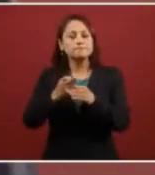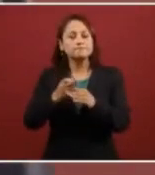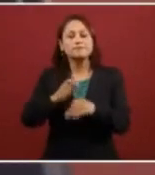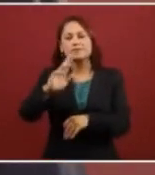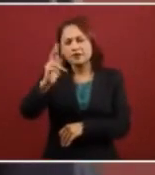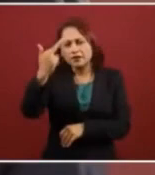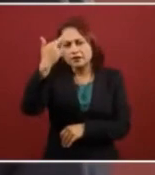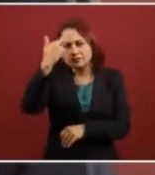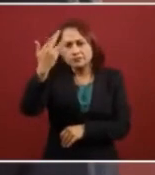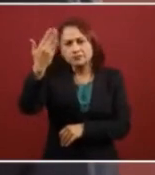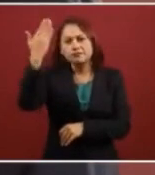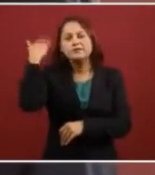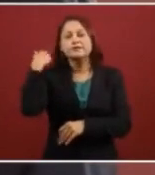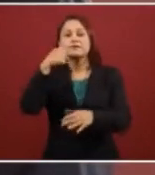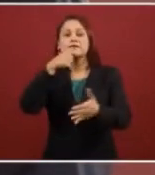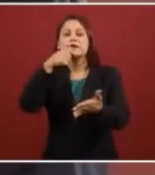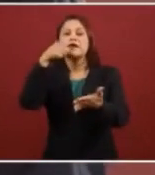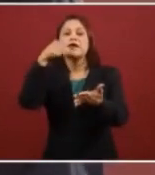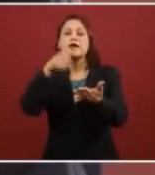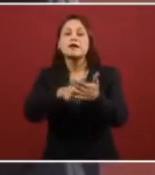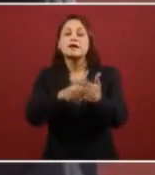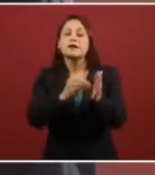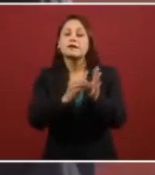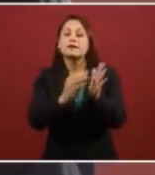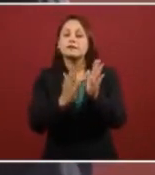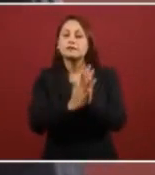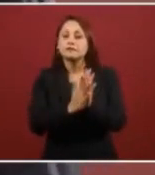remember renuncia the letter de that